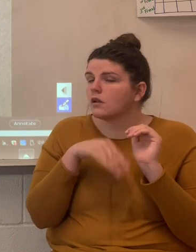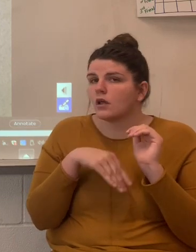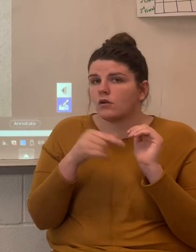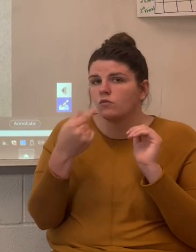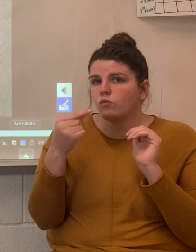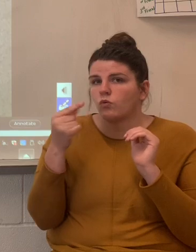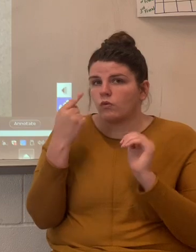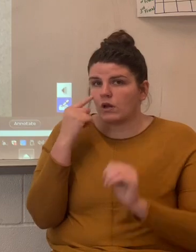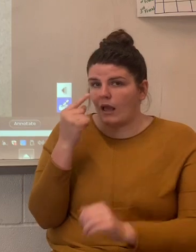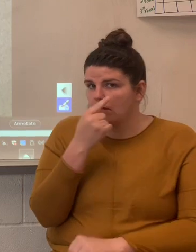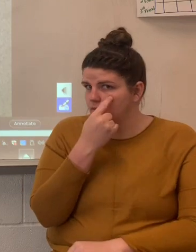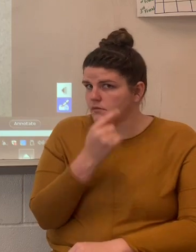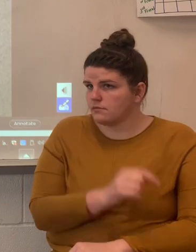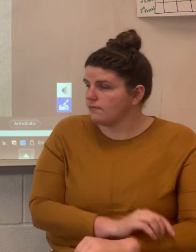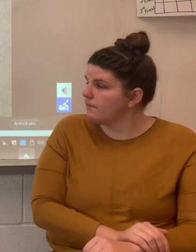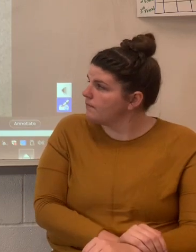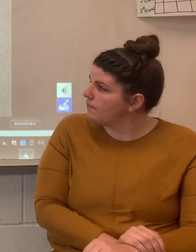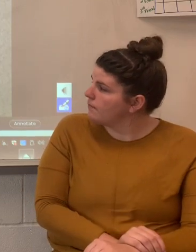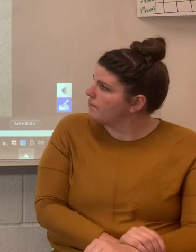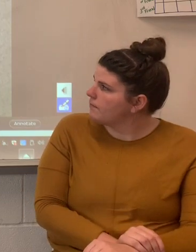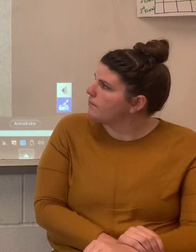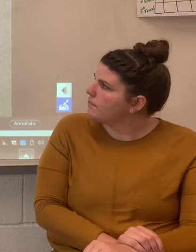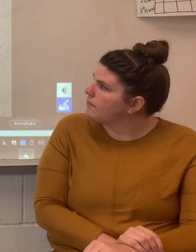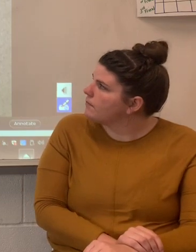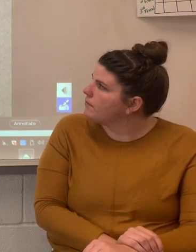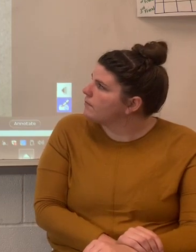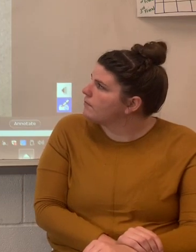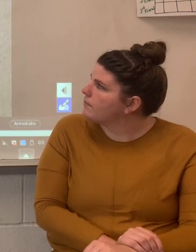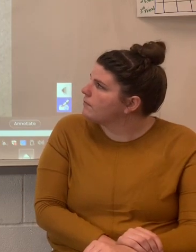than green eyes.